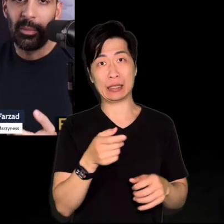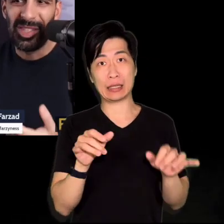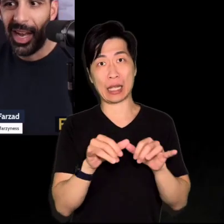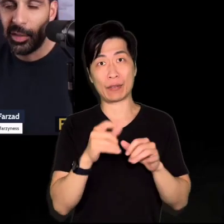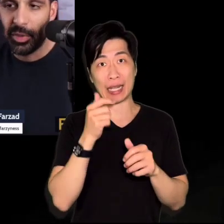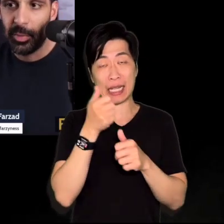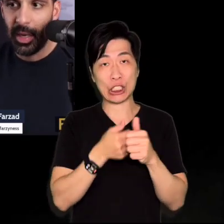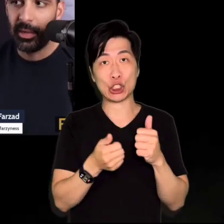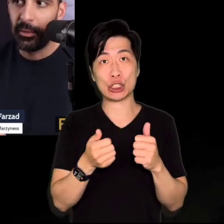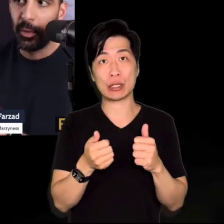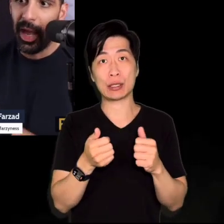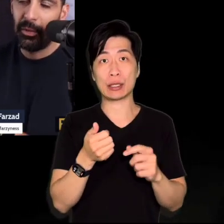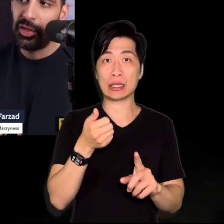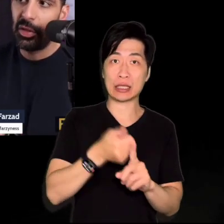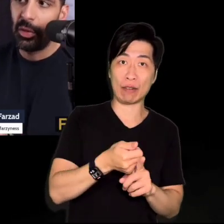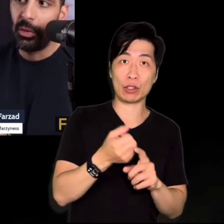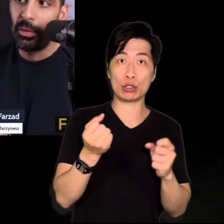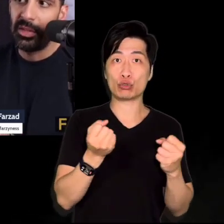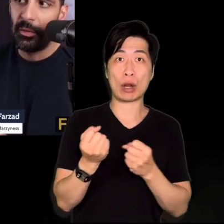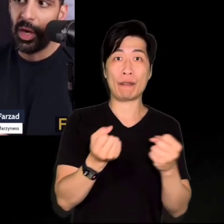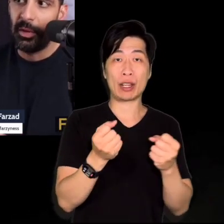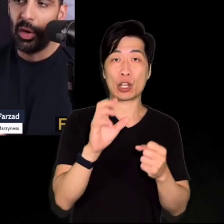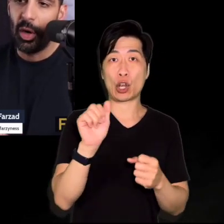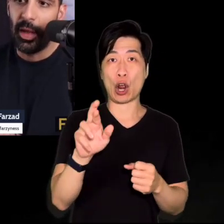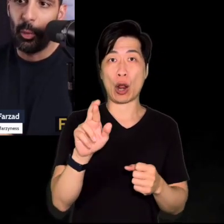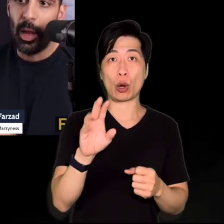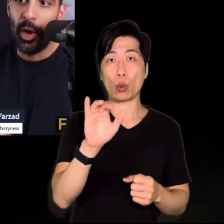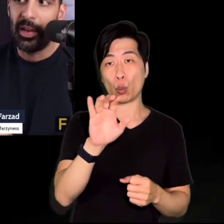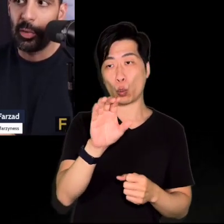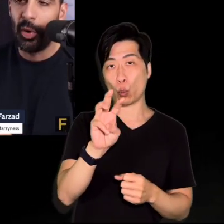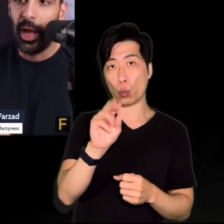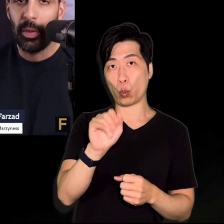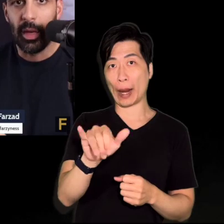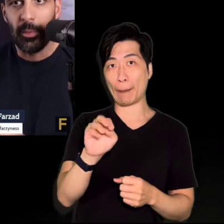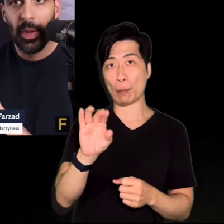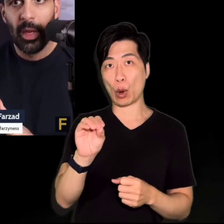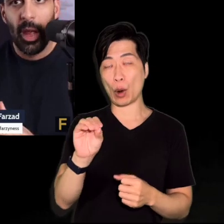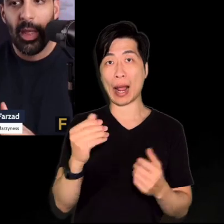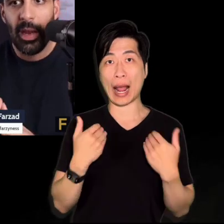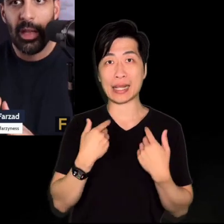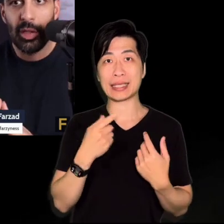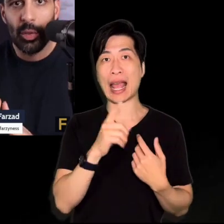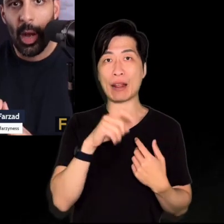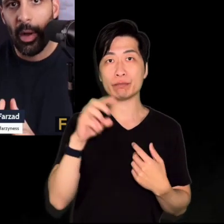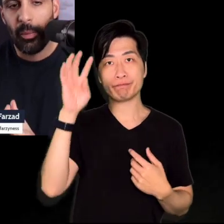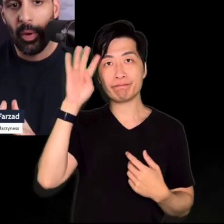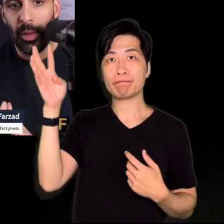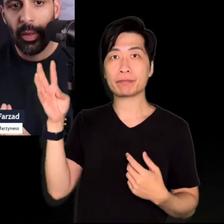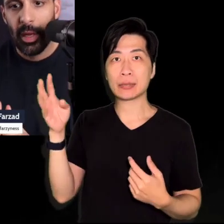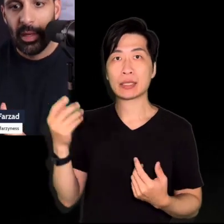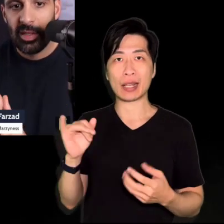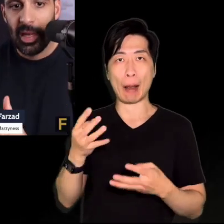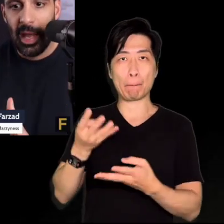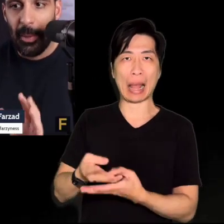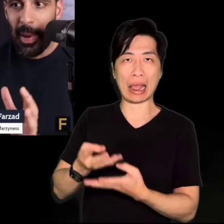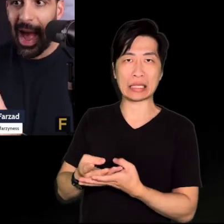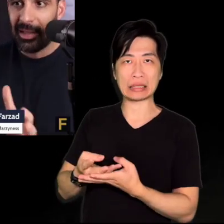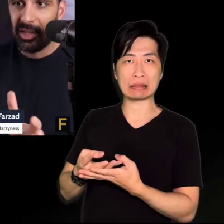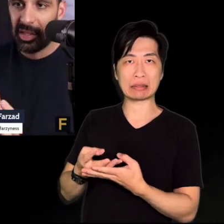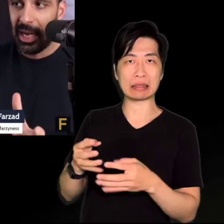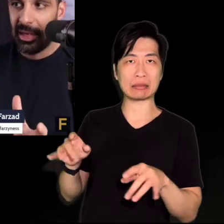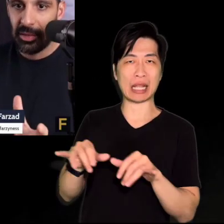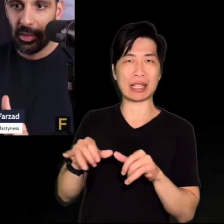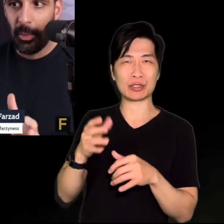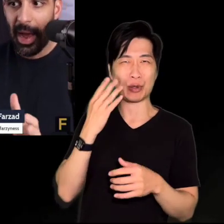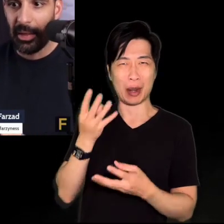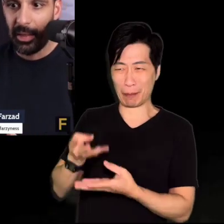like, okay, from a size perspective, for every single self-driving car that Waymo has to put out there, they need to come up with, say, a